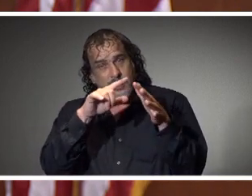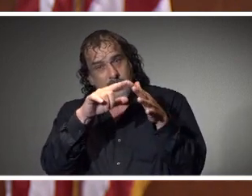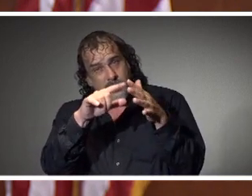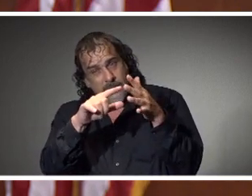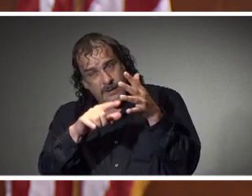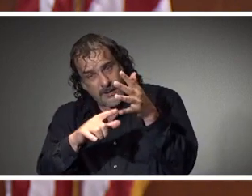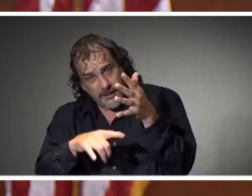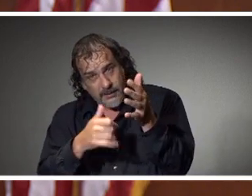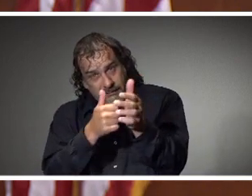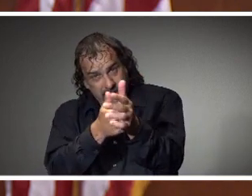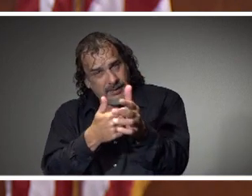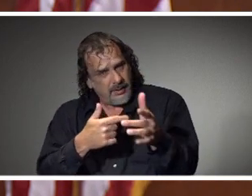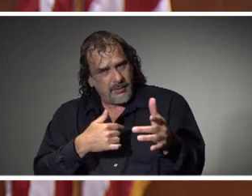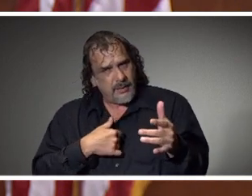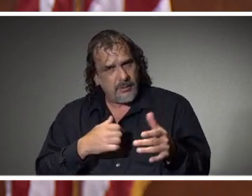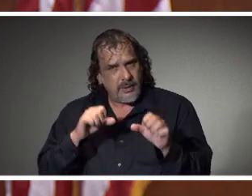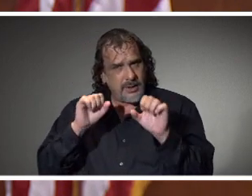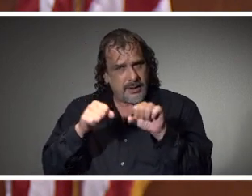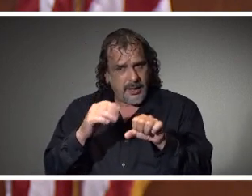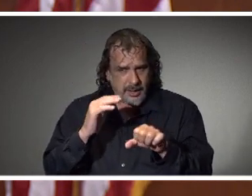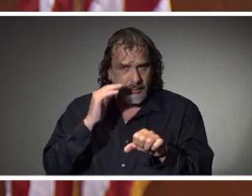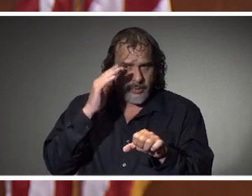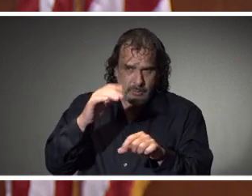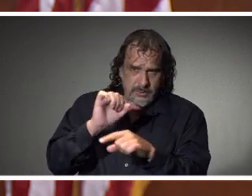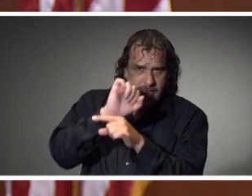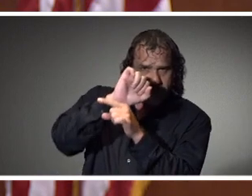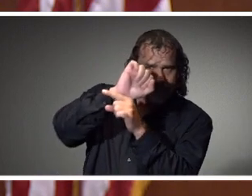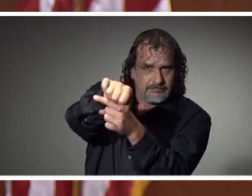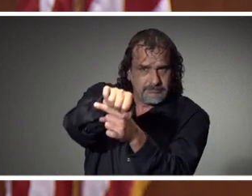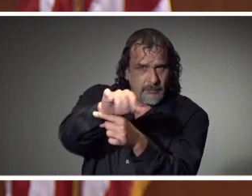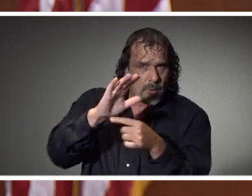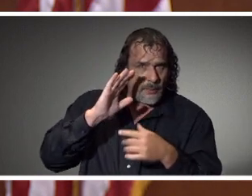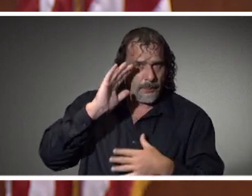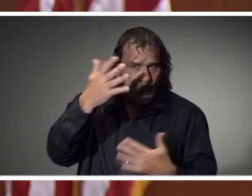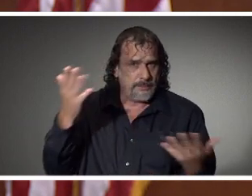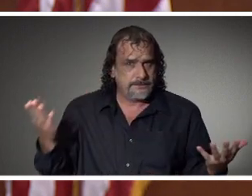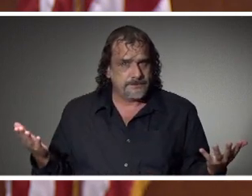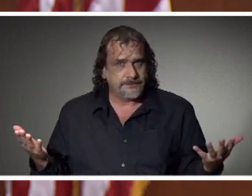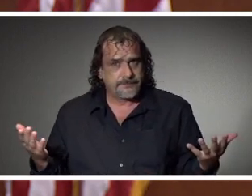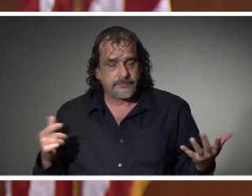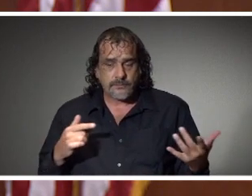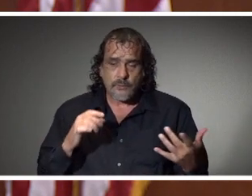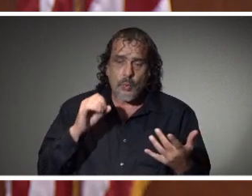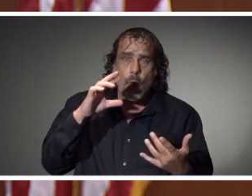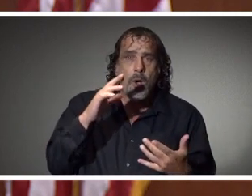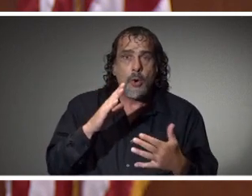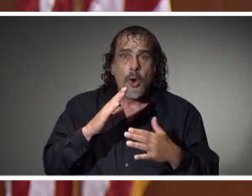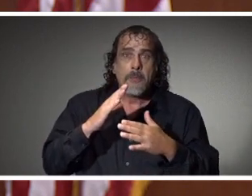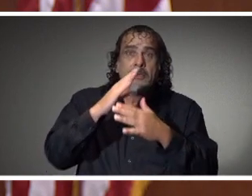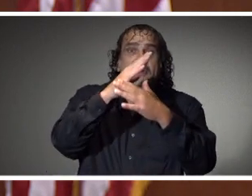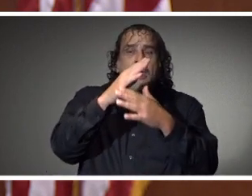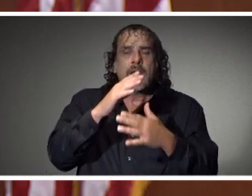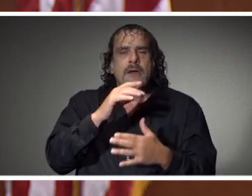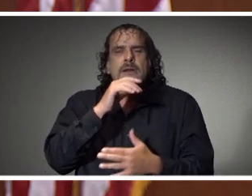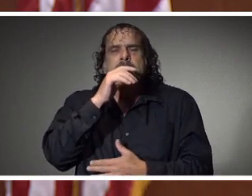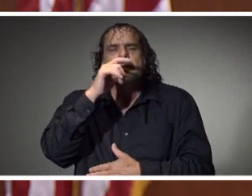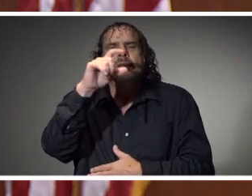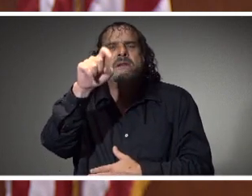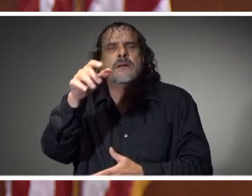can and we will beat this virus, or at least prevent needless